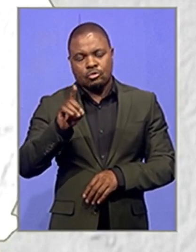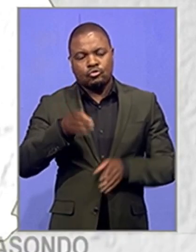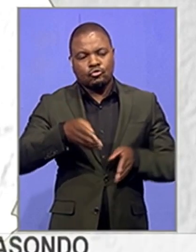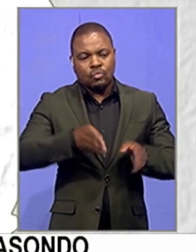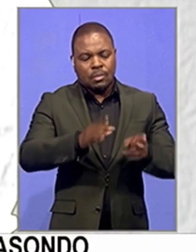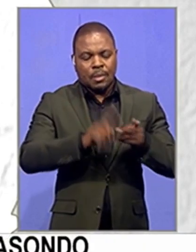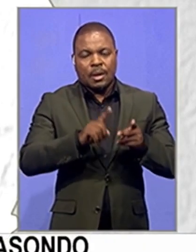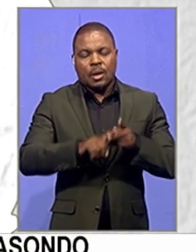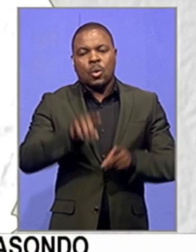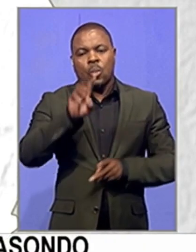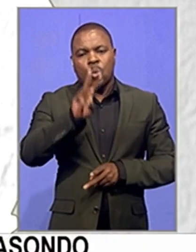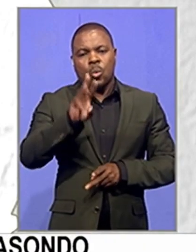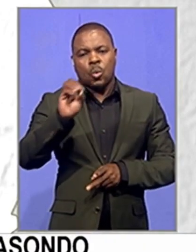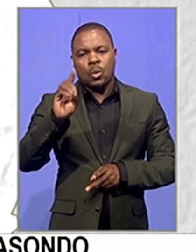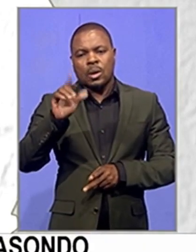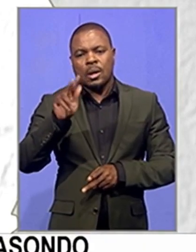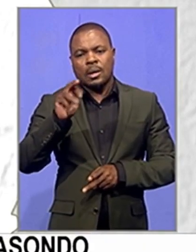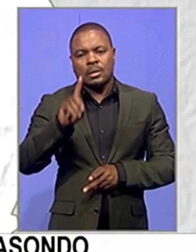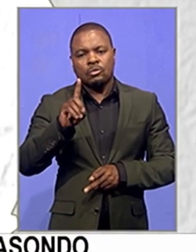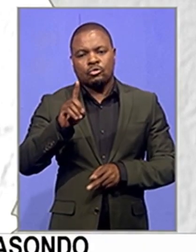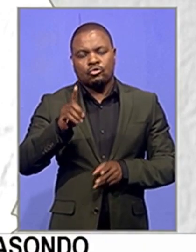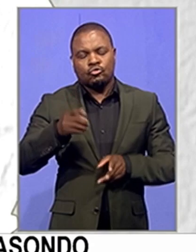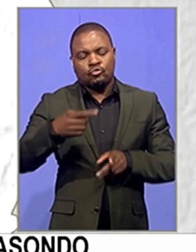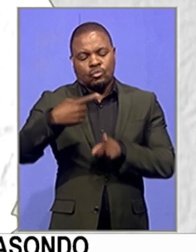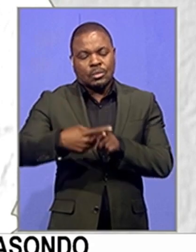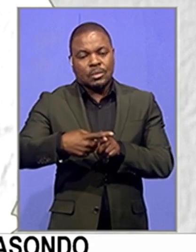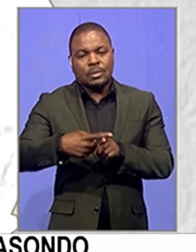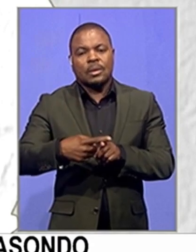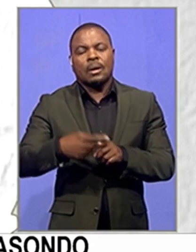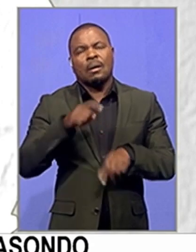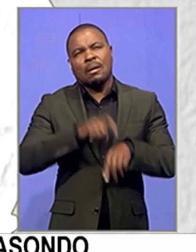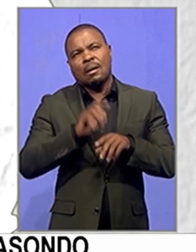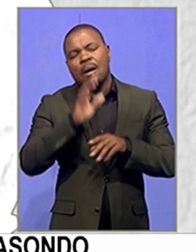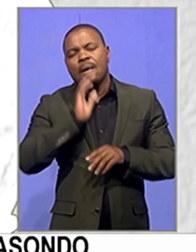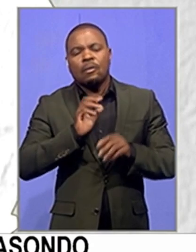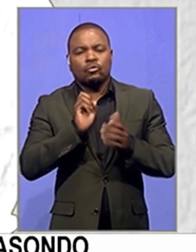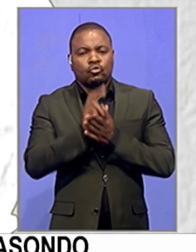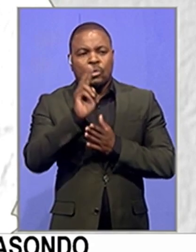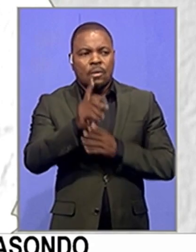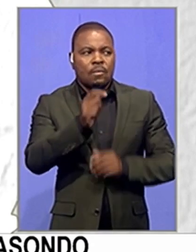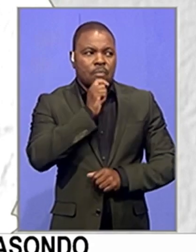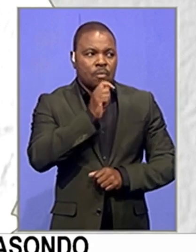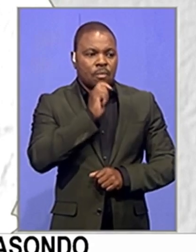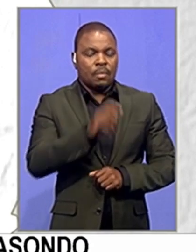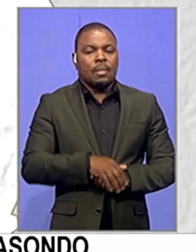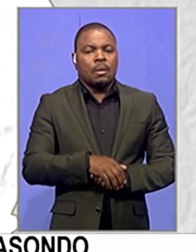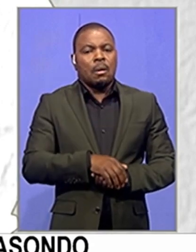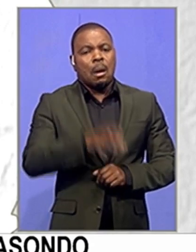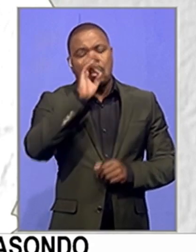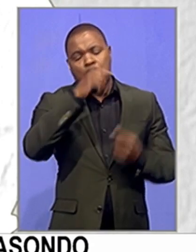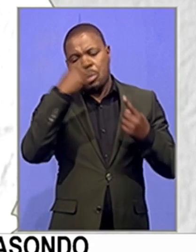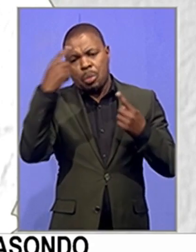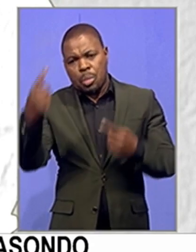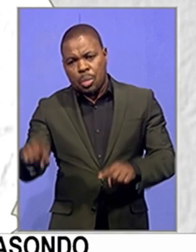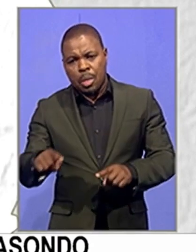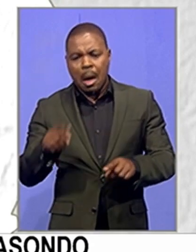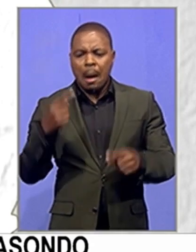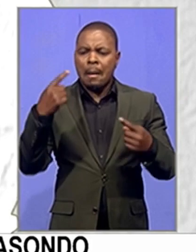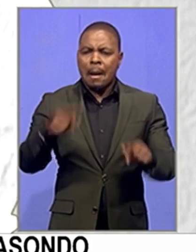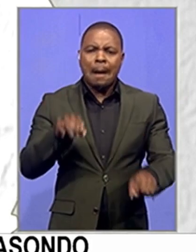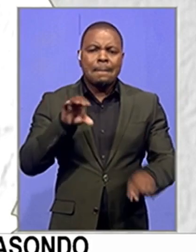at approximately 12:30 in the morning. Upon arrival at the scene, police found